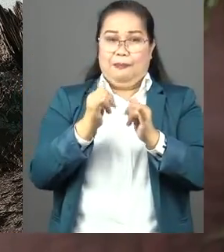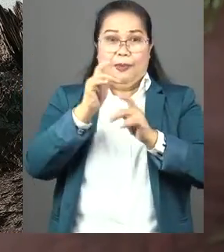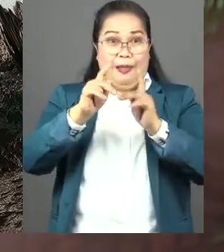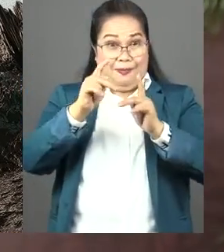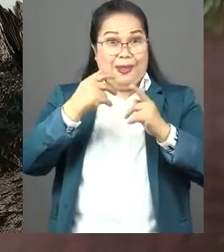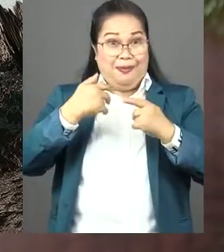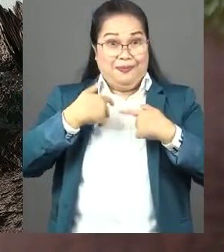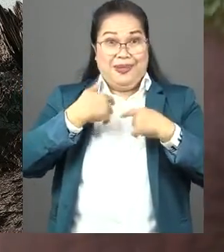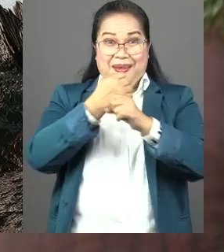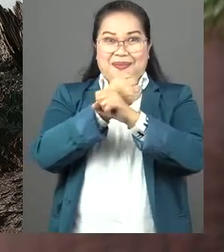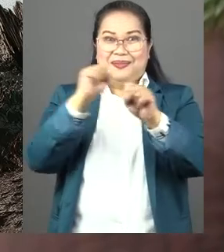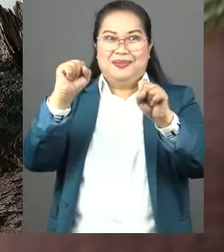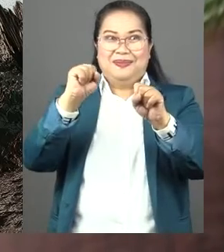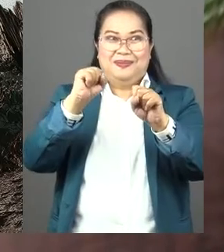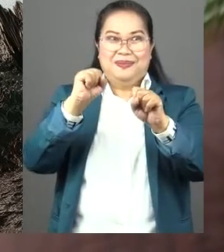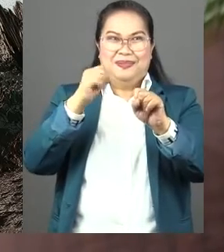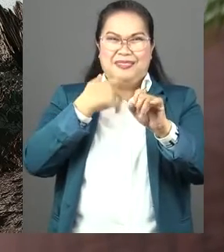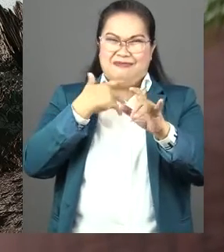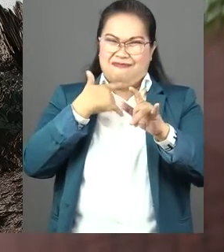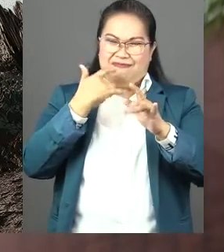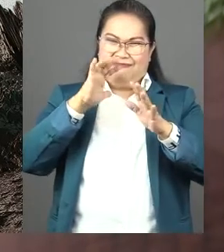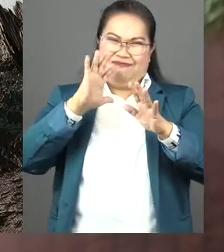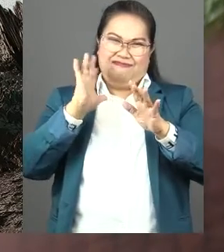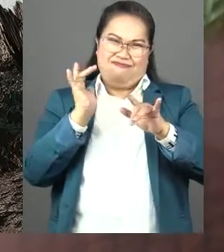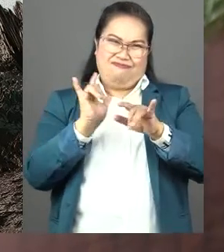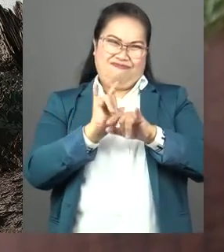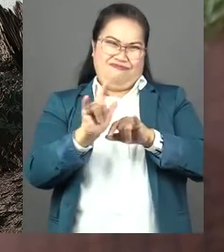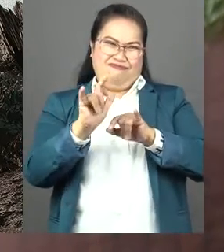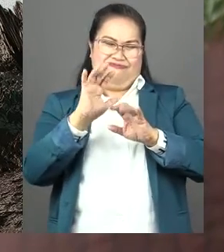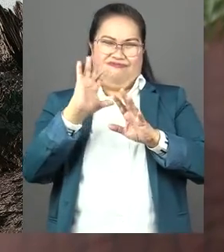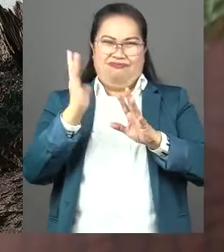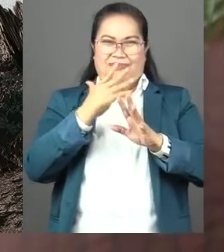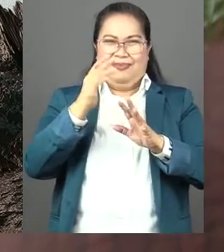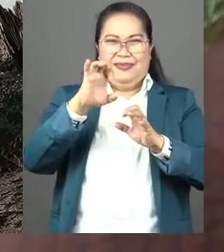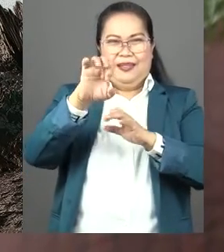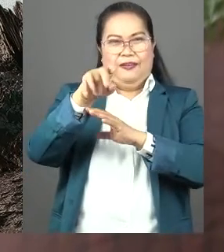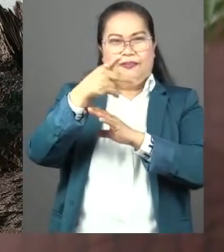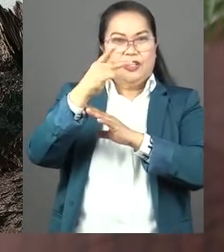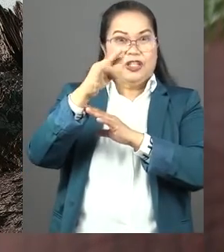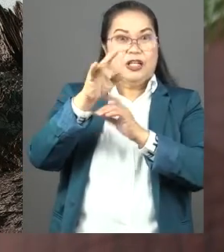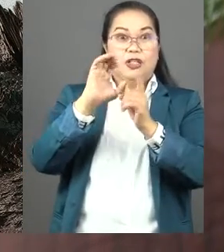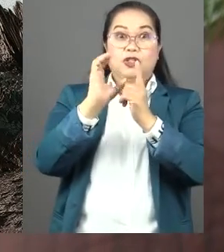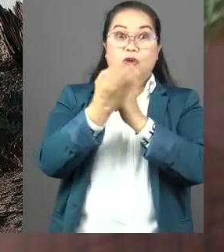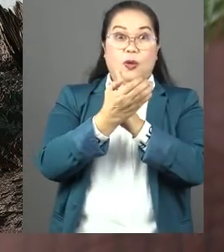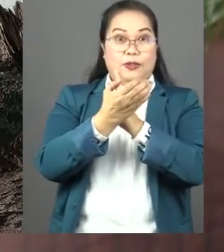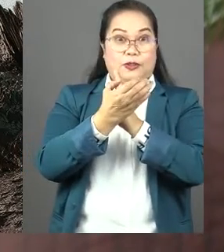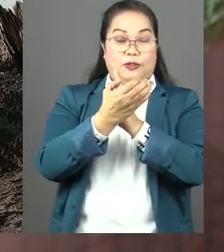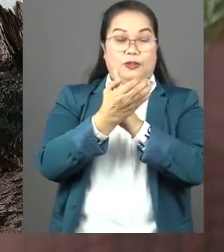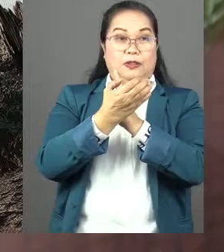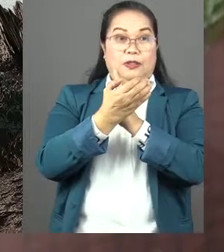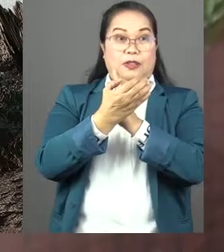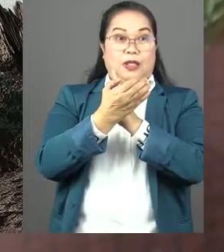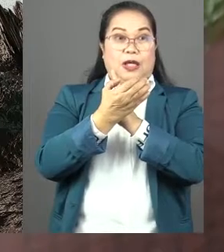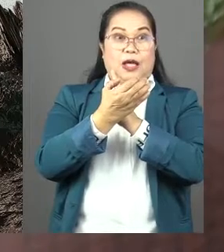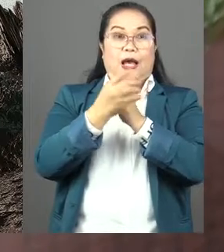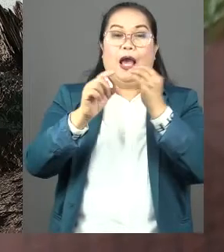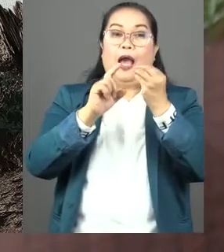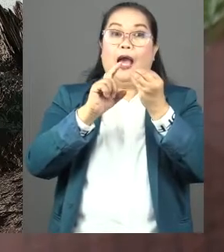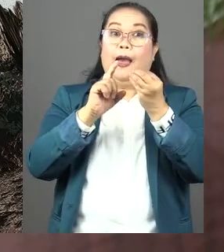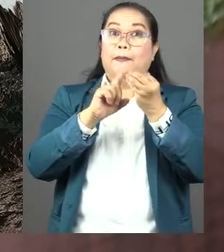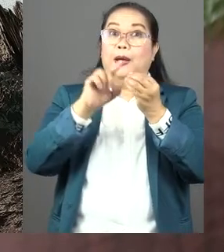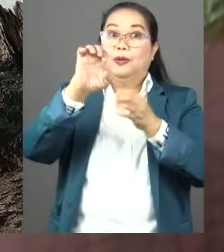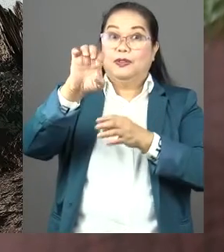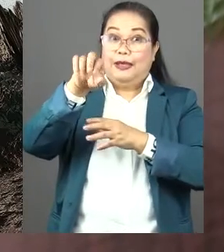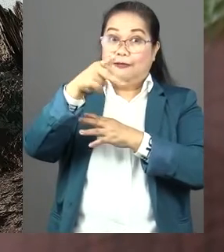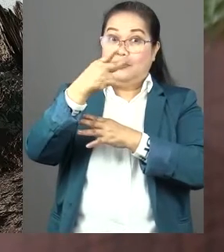got saved from the debauchery that used to be part of their Ephesian culture. Do you remember what we talked about when we talked about